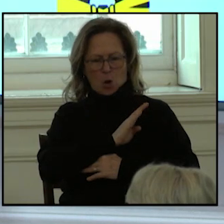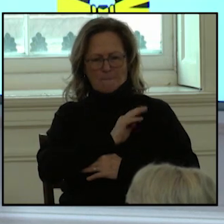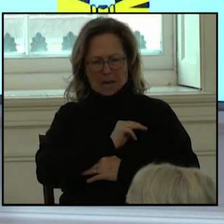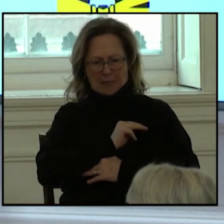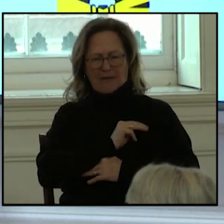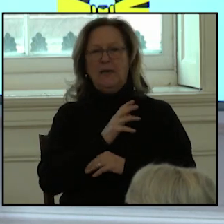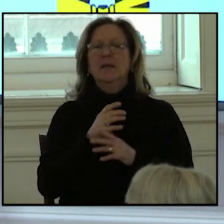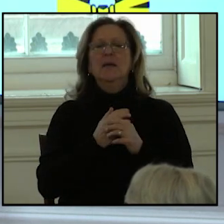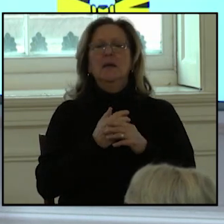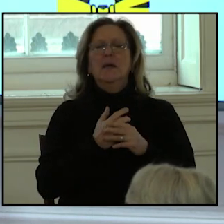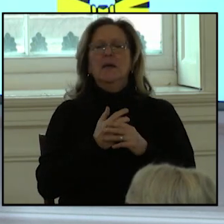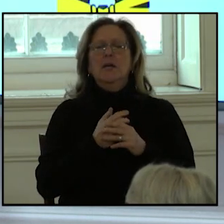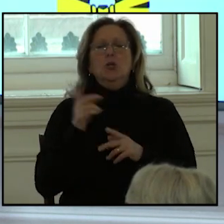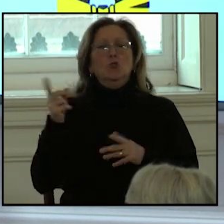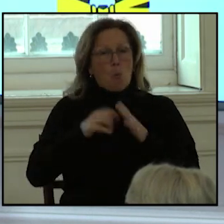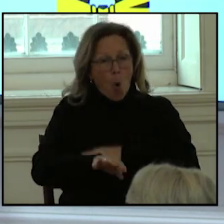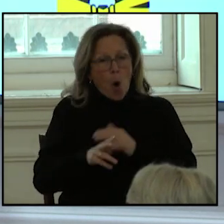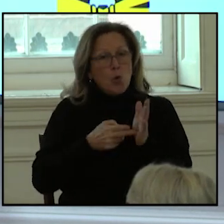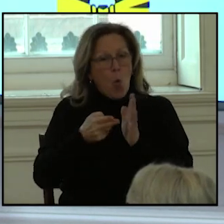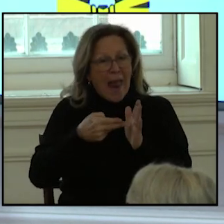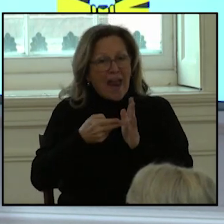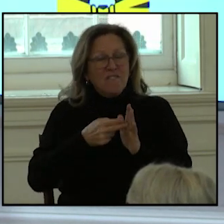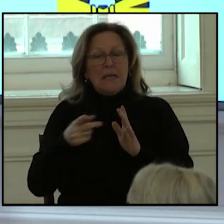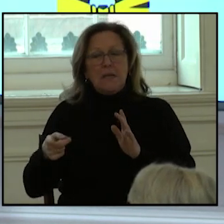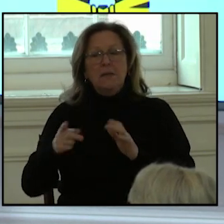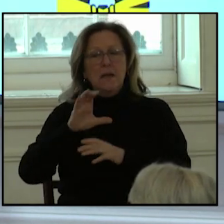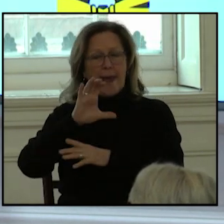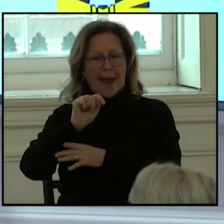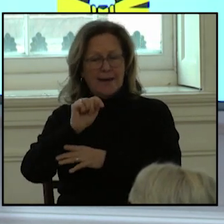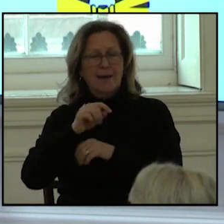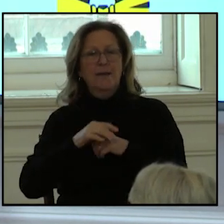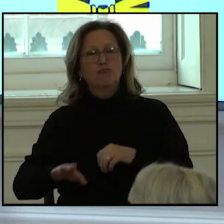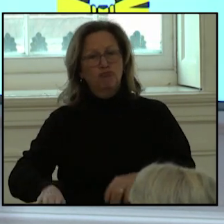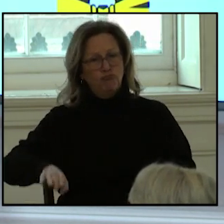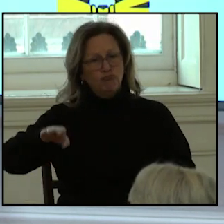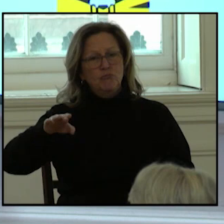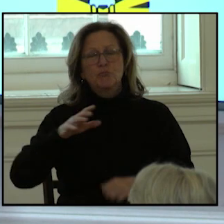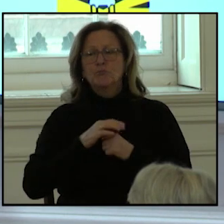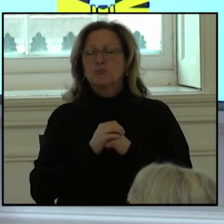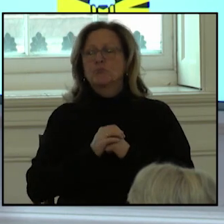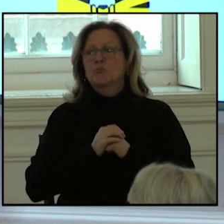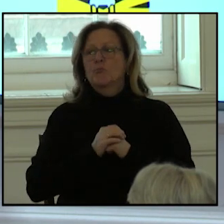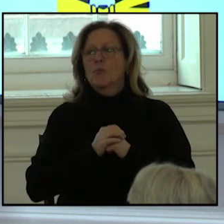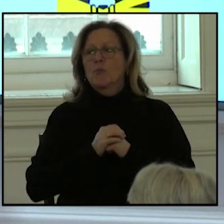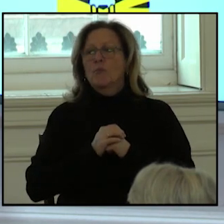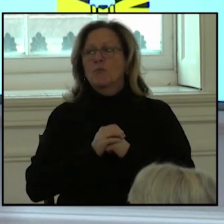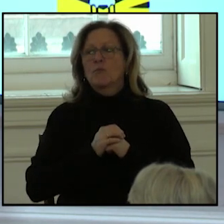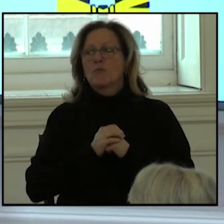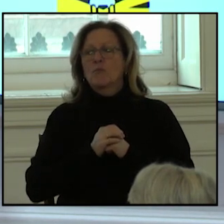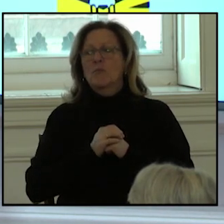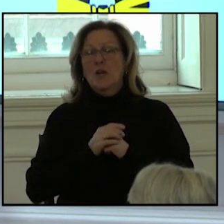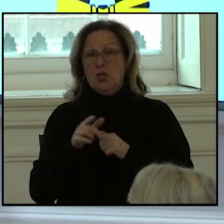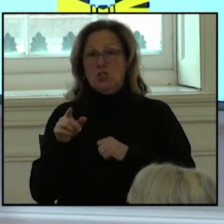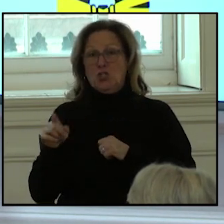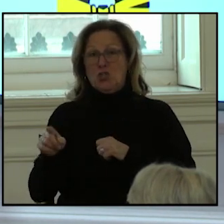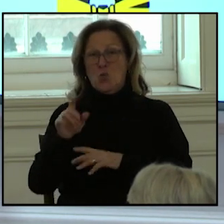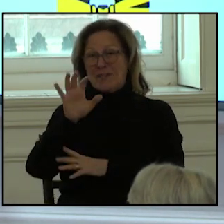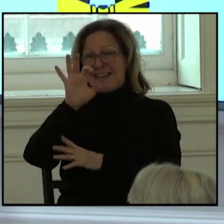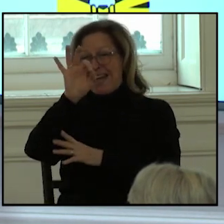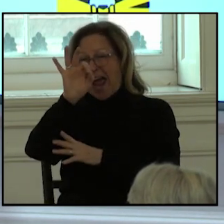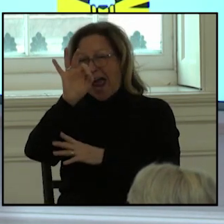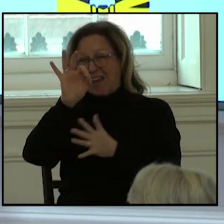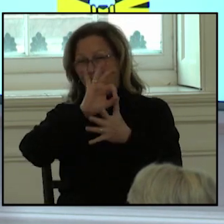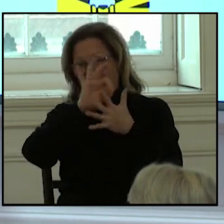and raised in New Haven, Connecticut. She was the ninth of 12